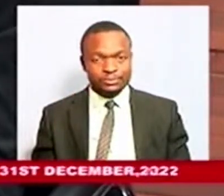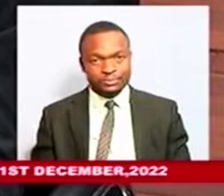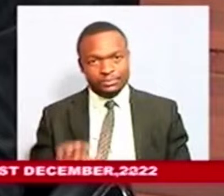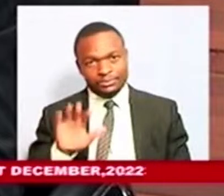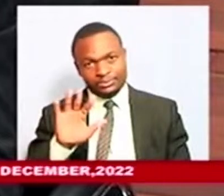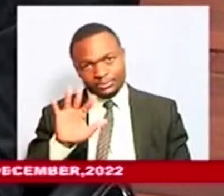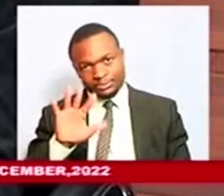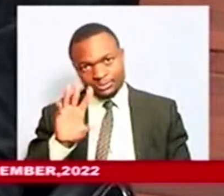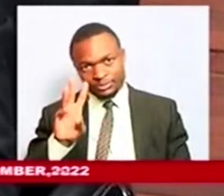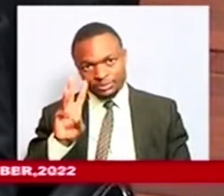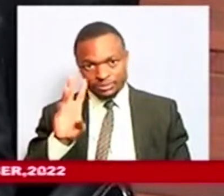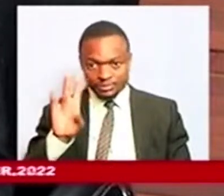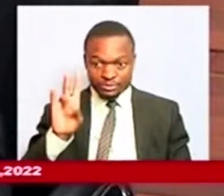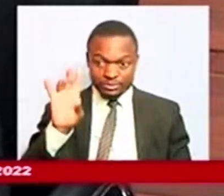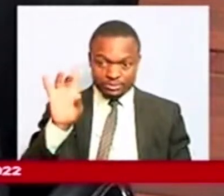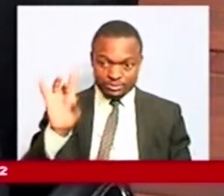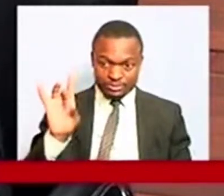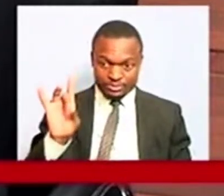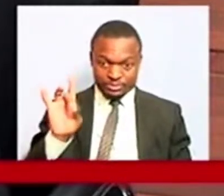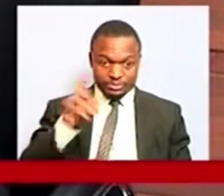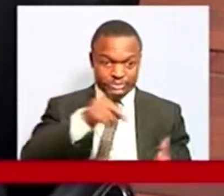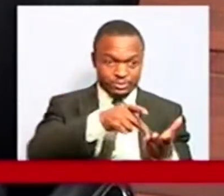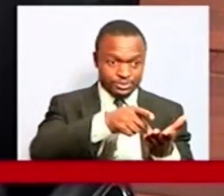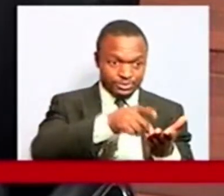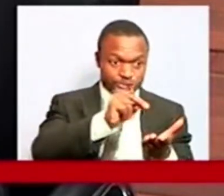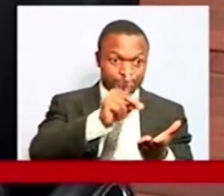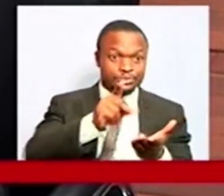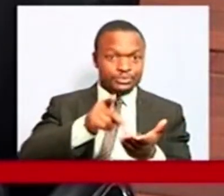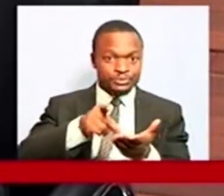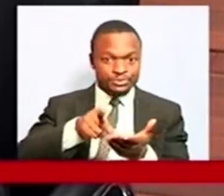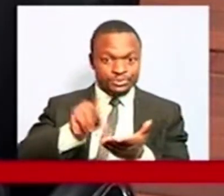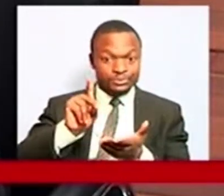5, 6, 7, 8 payments